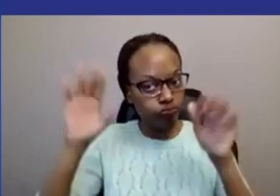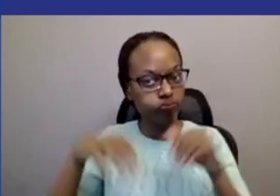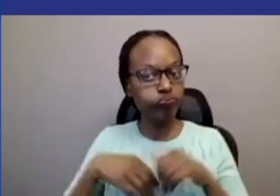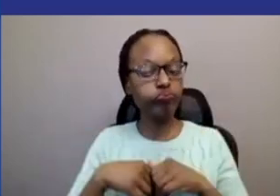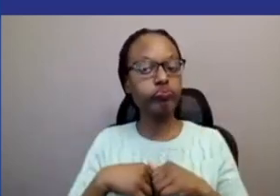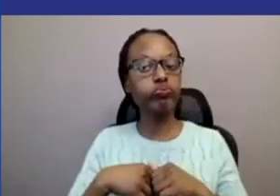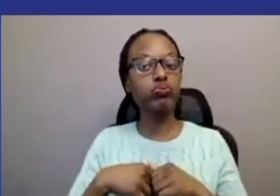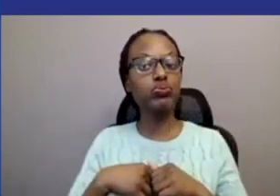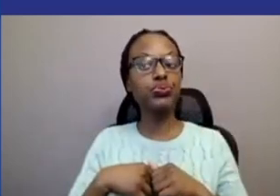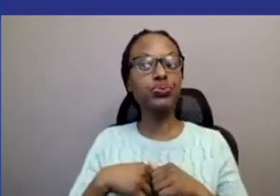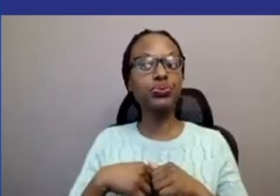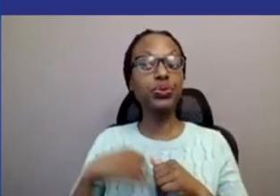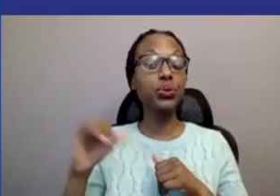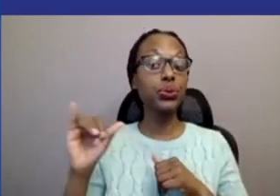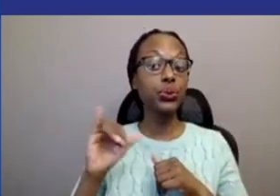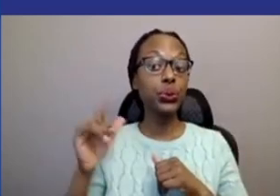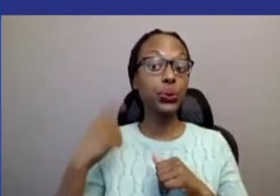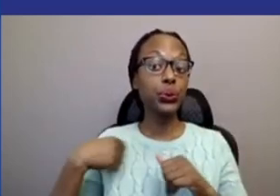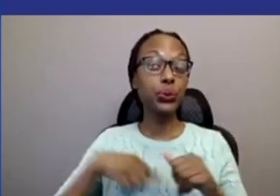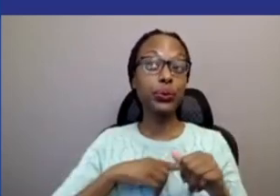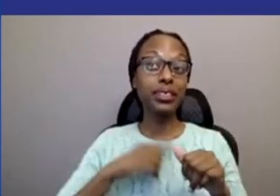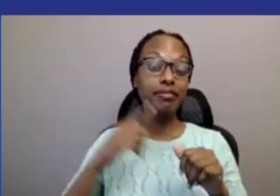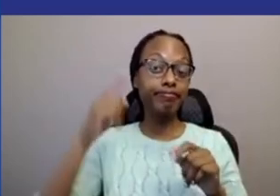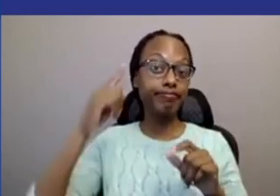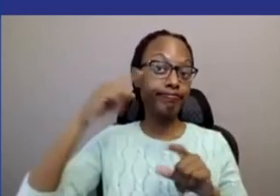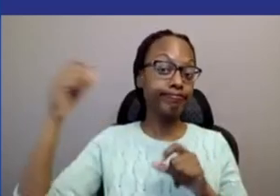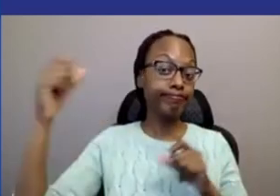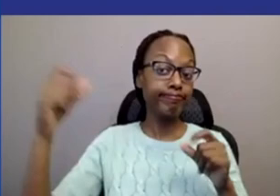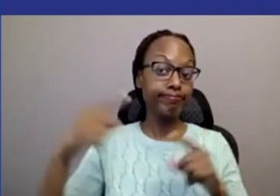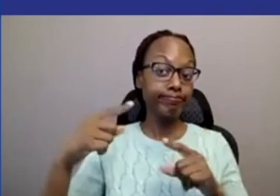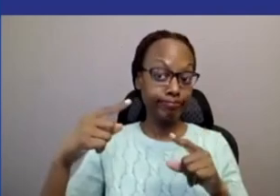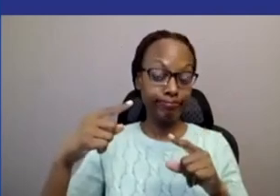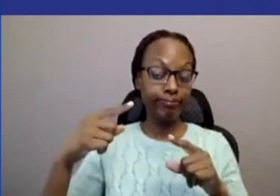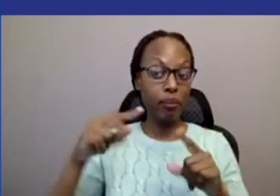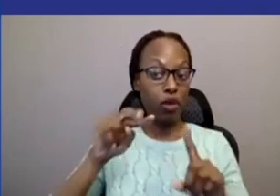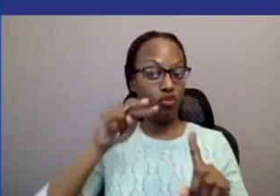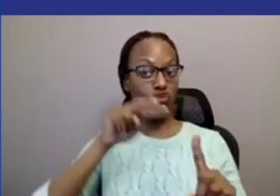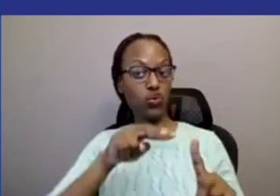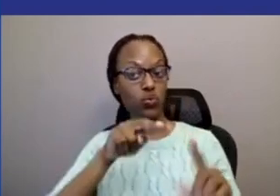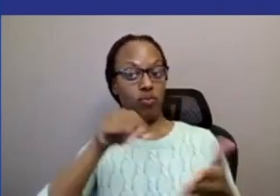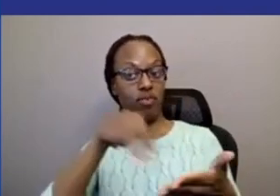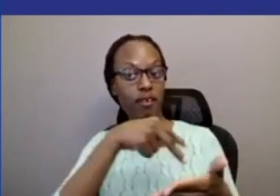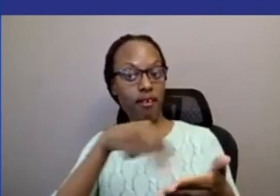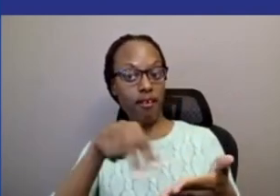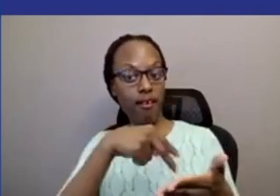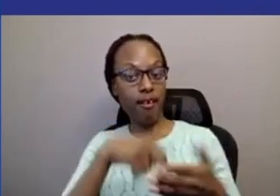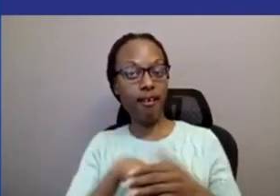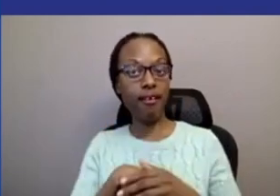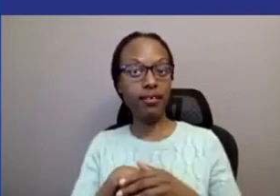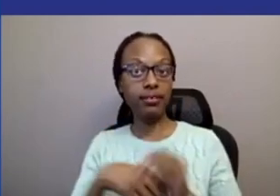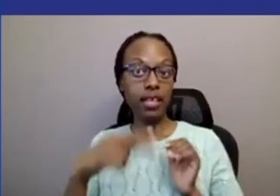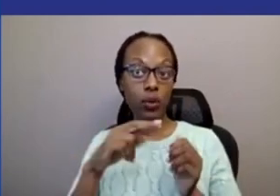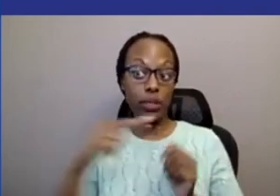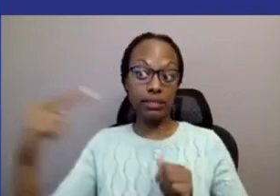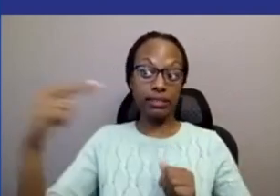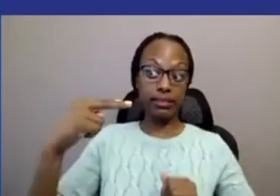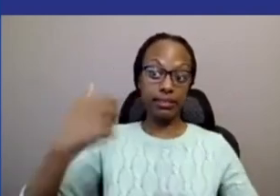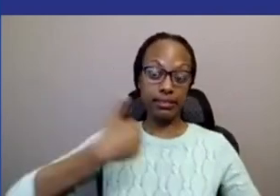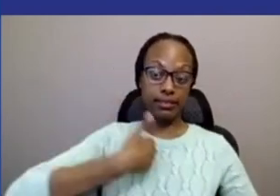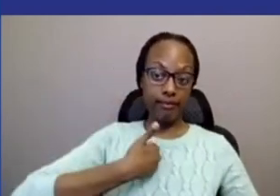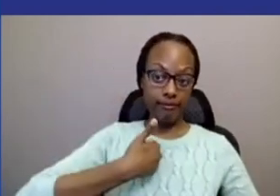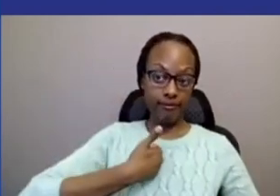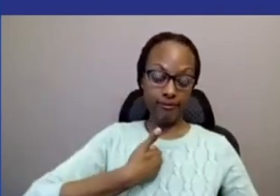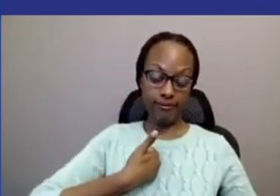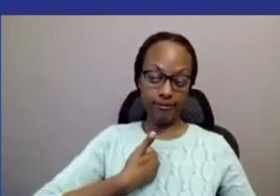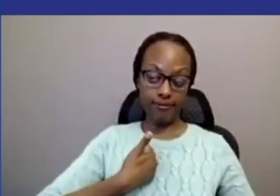We're in alignment with the way that we see dance, and with the way we see ourselves as